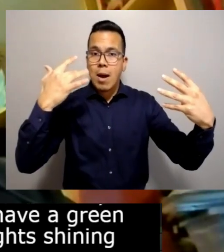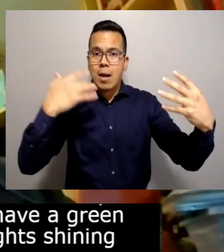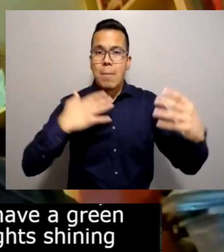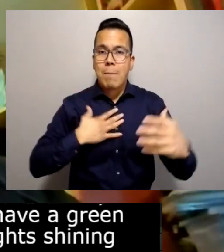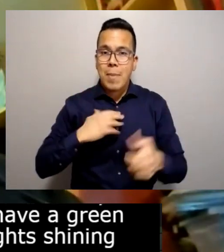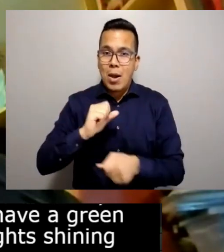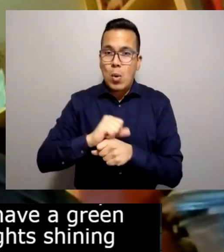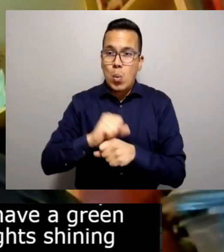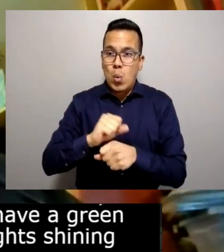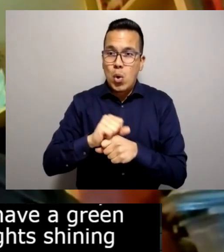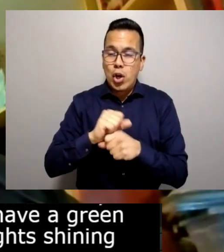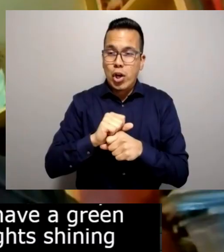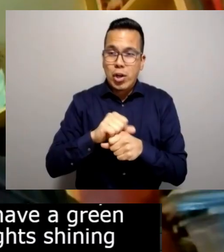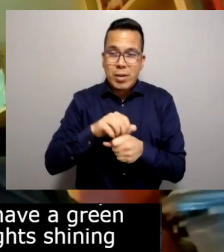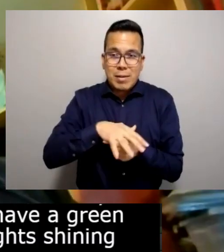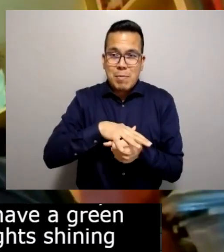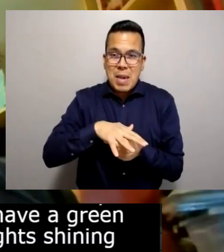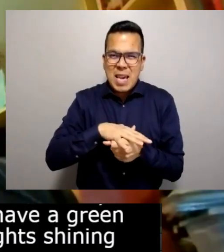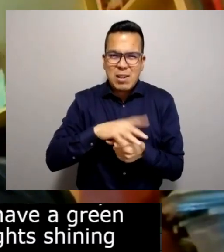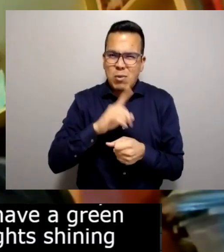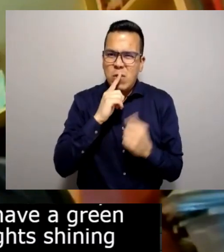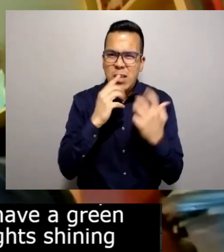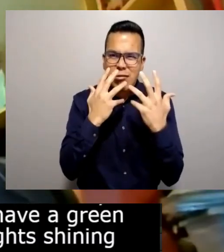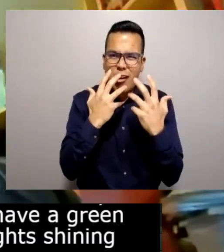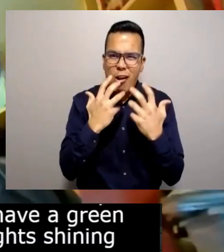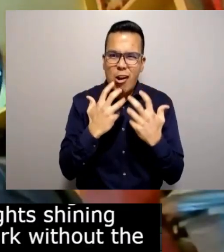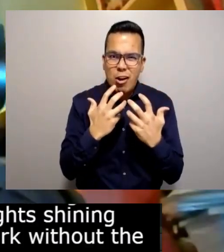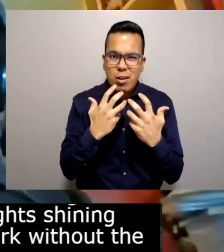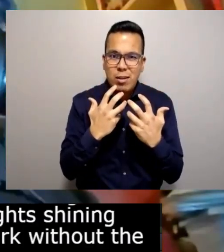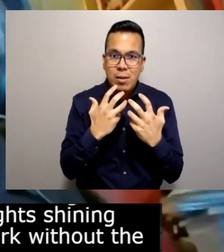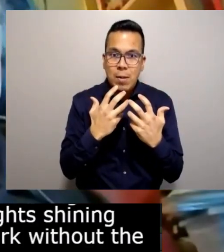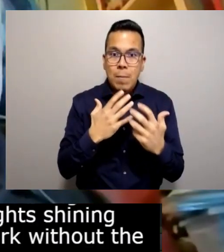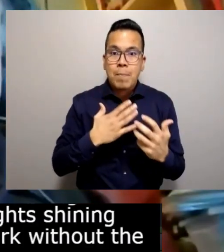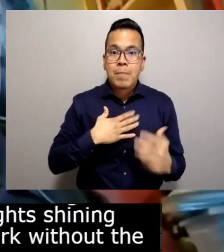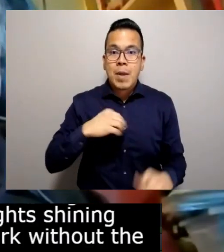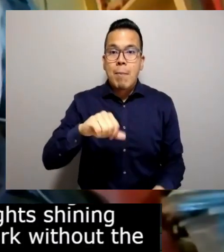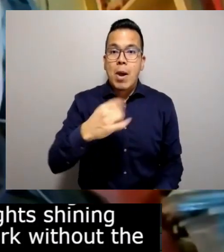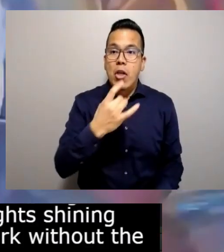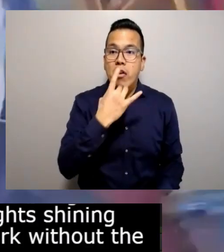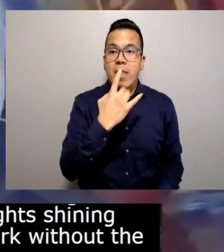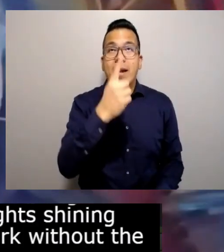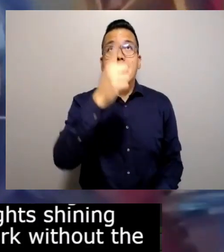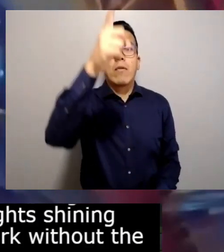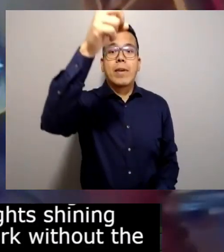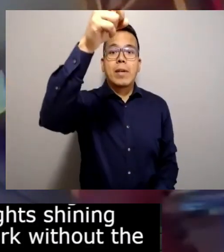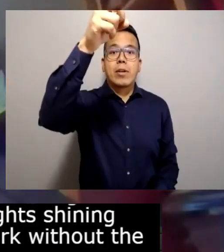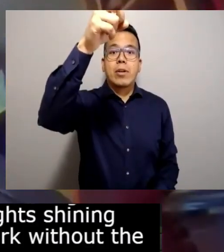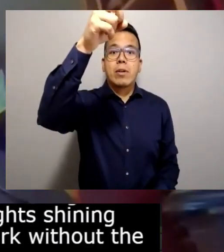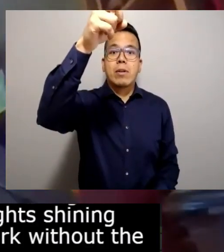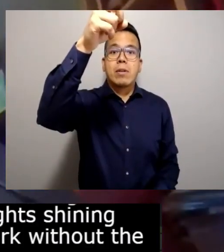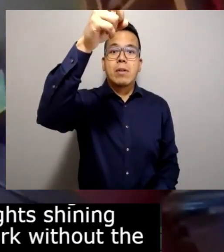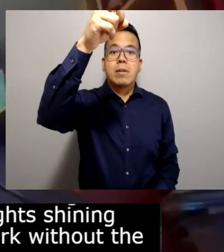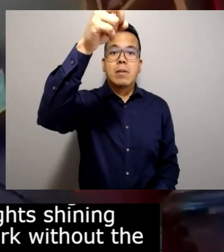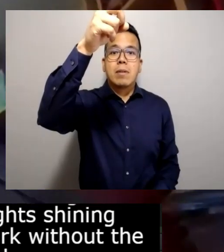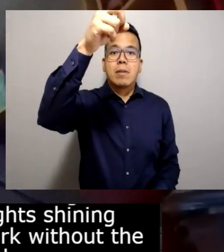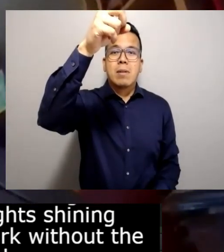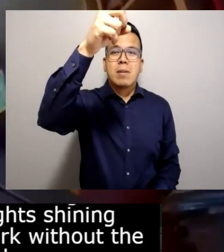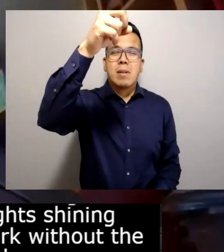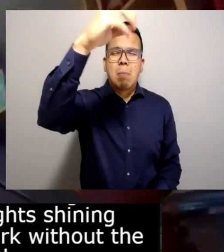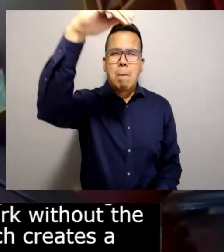is actually really dark without the lights, and my other light is above my head, which creates a kind